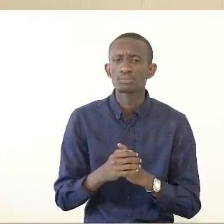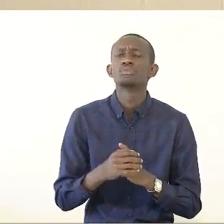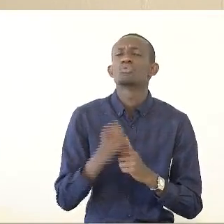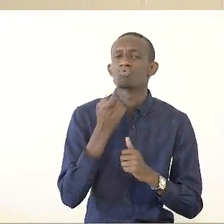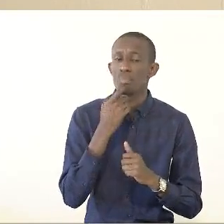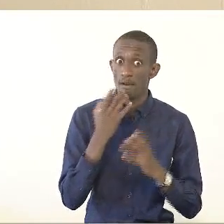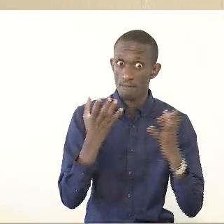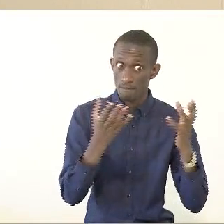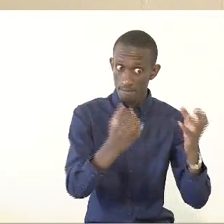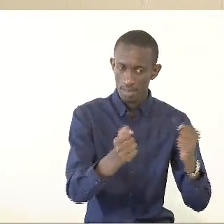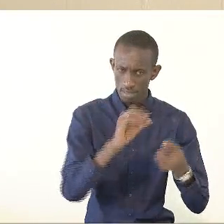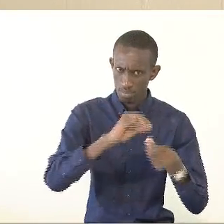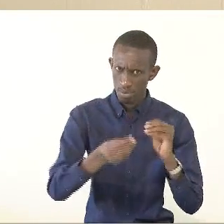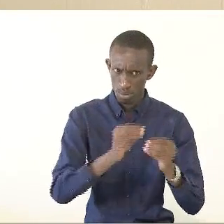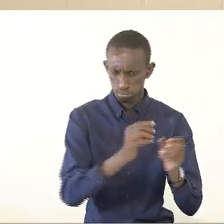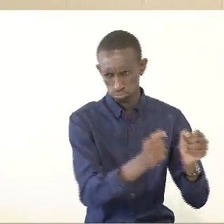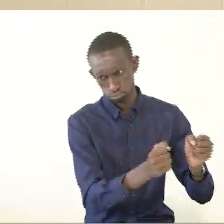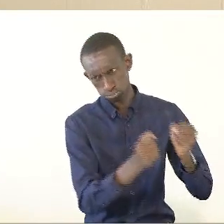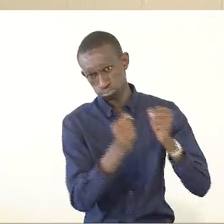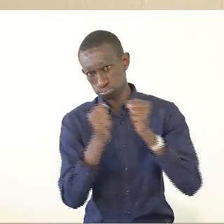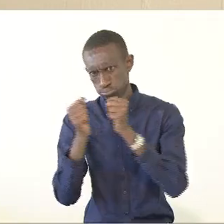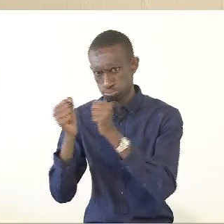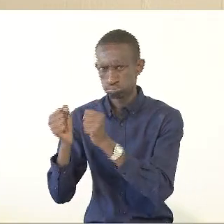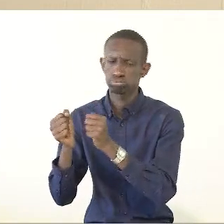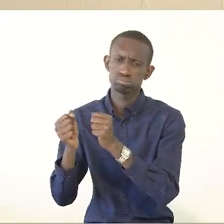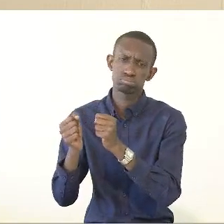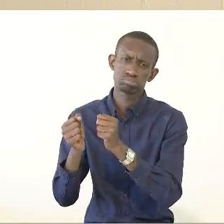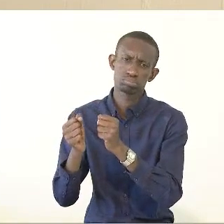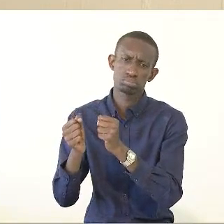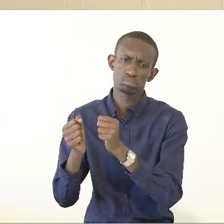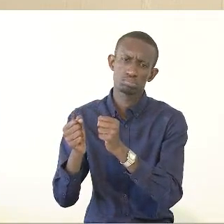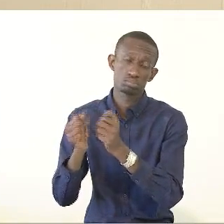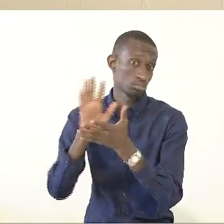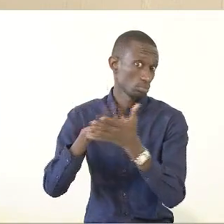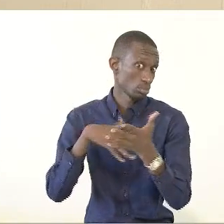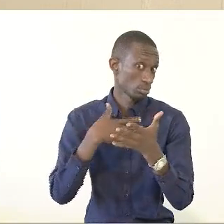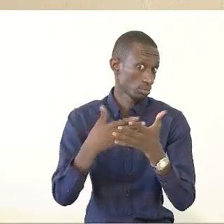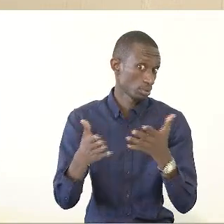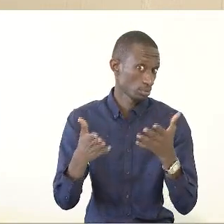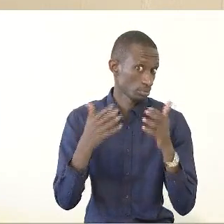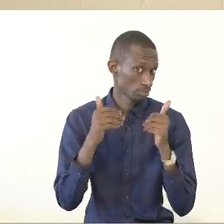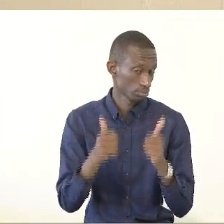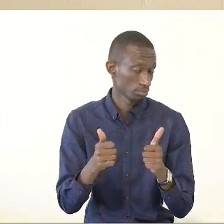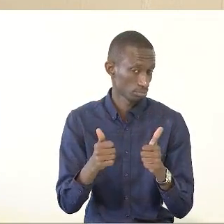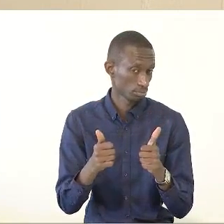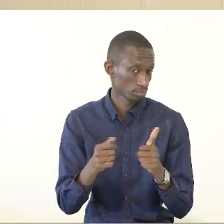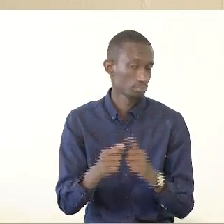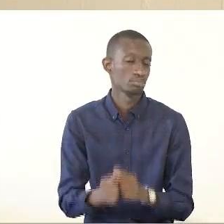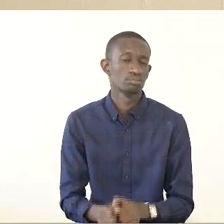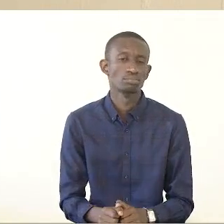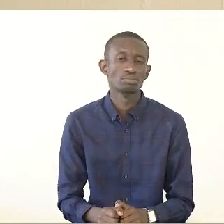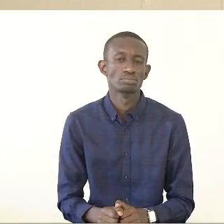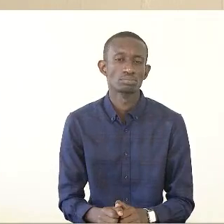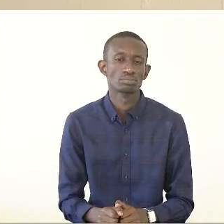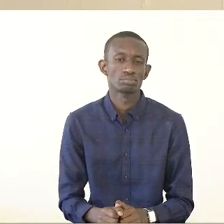graph to go on the x and y axis, and we plot by using the points that we have found. As